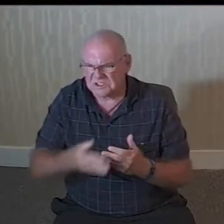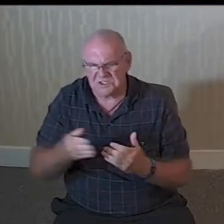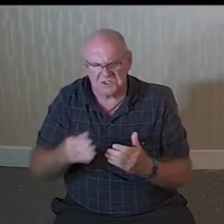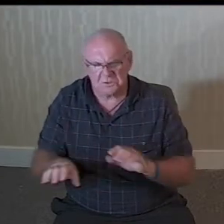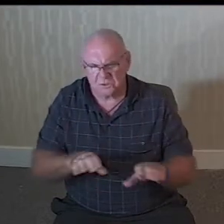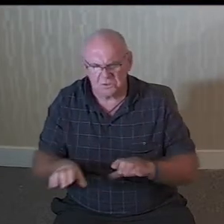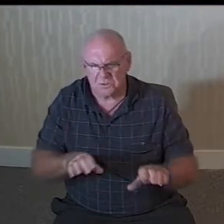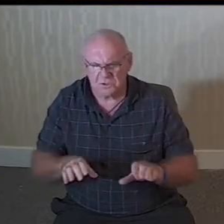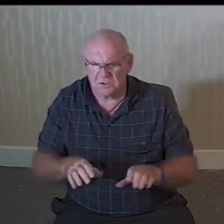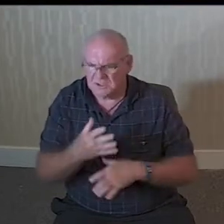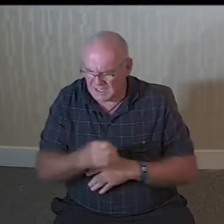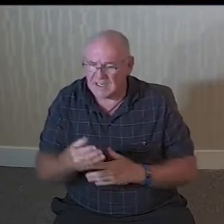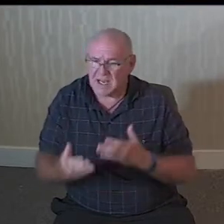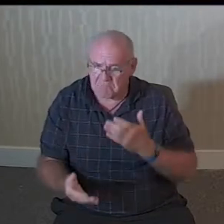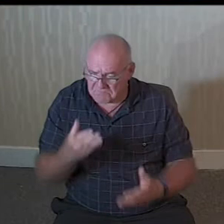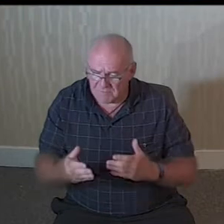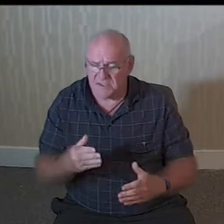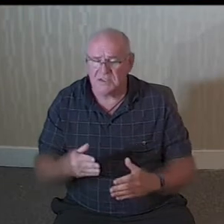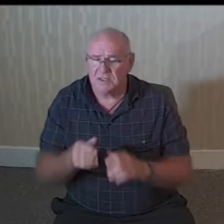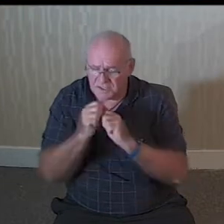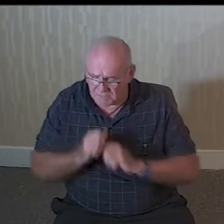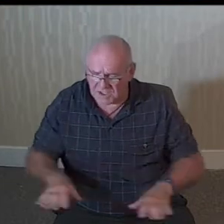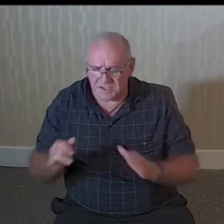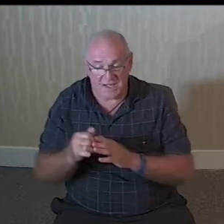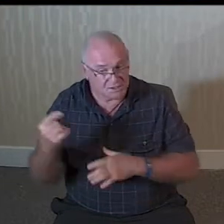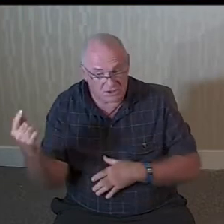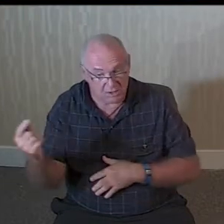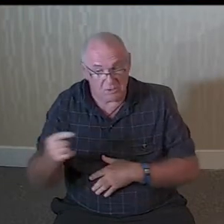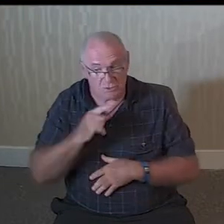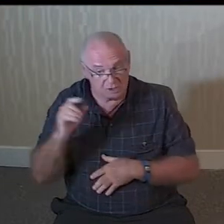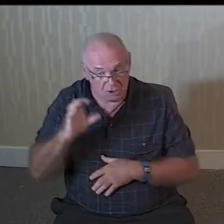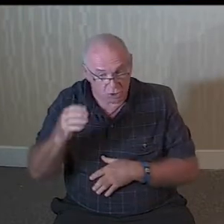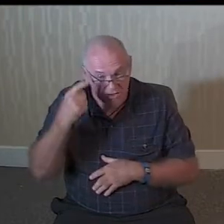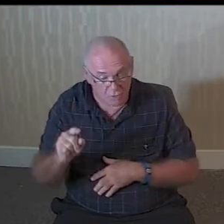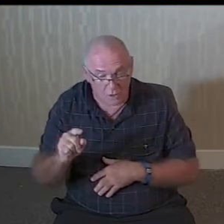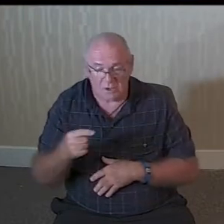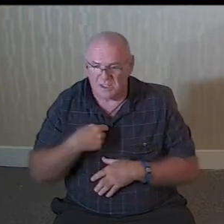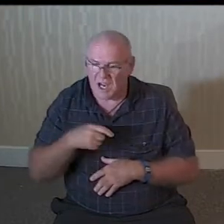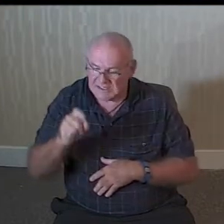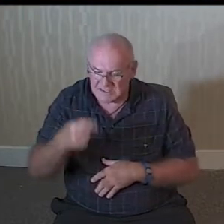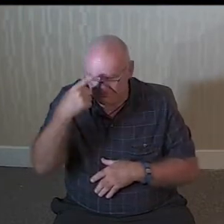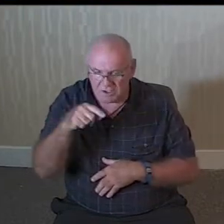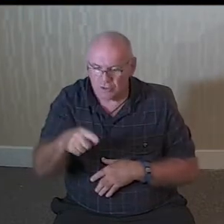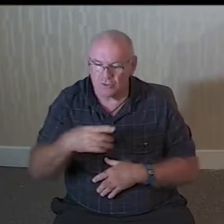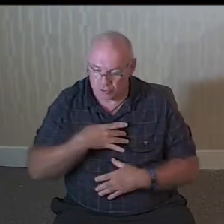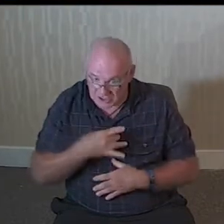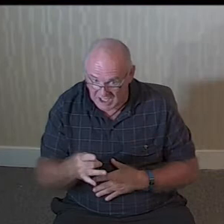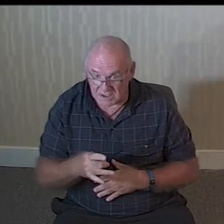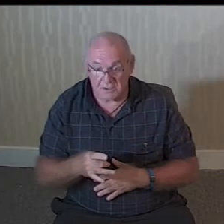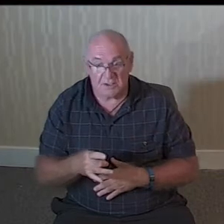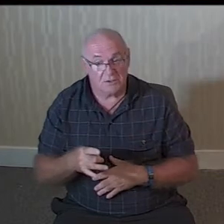do. And it might be the blessing that someone is looking for. I just need you to like,